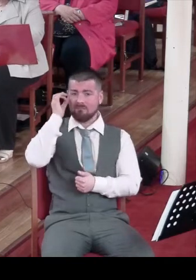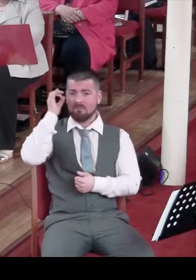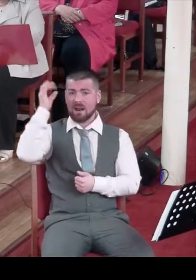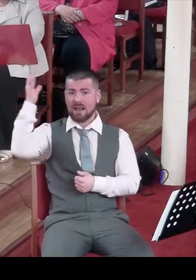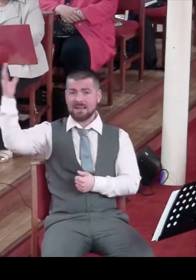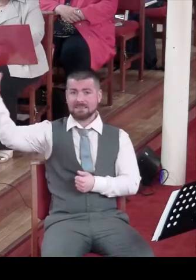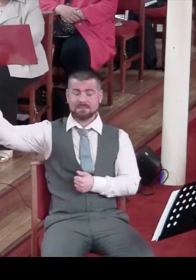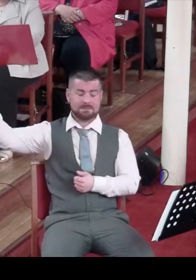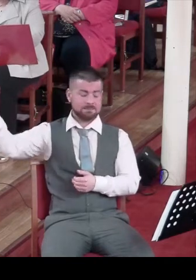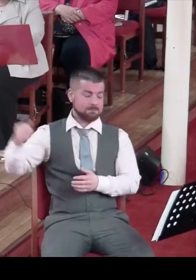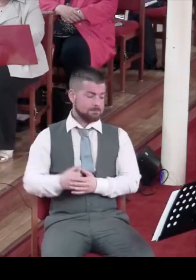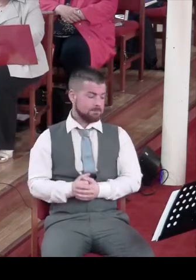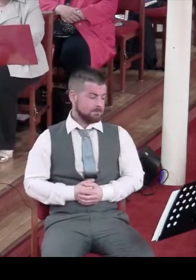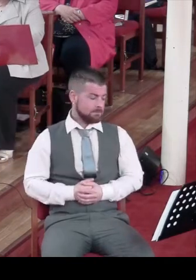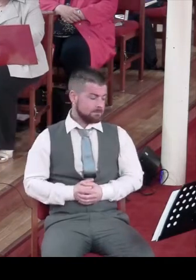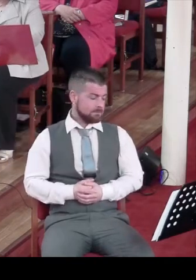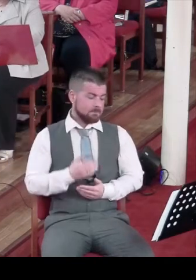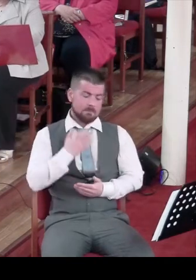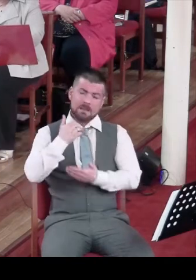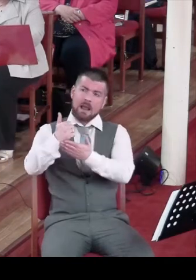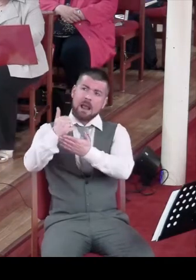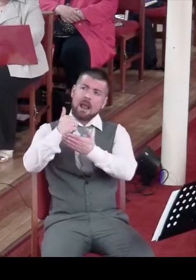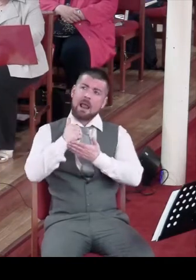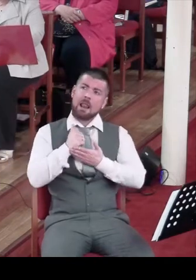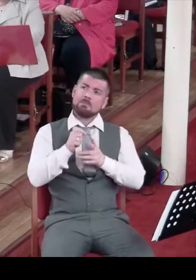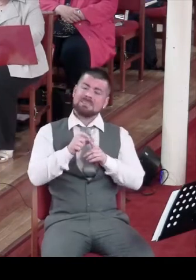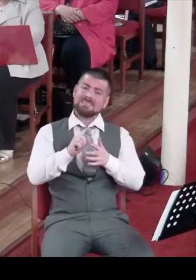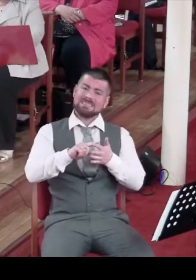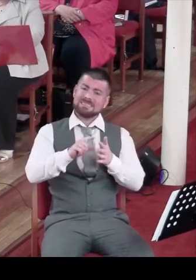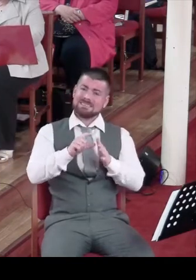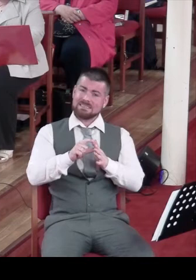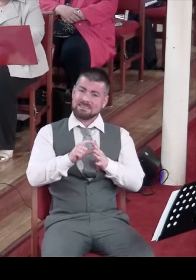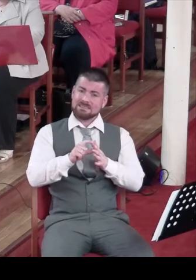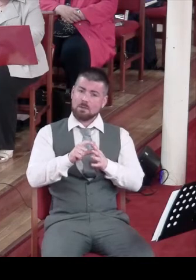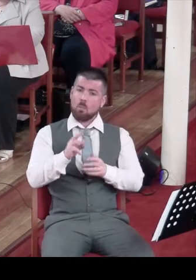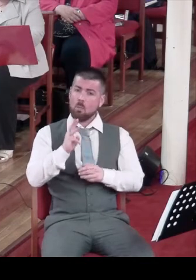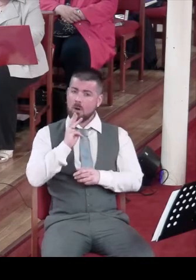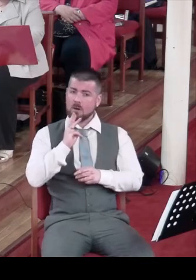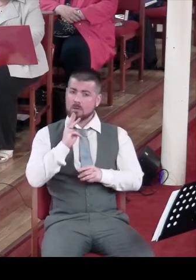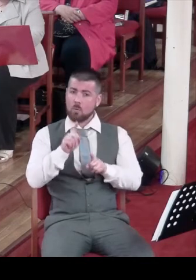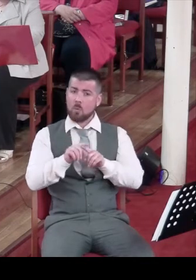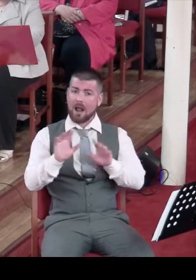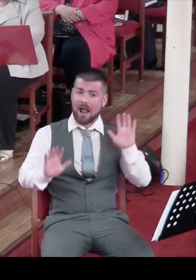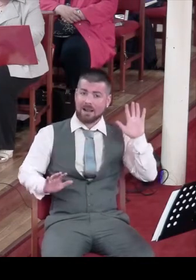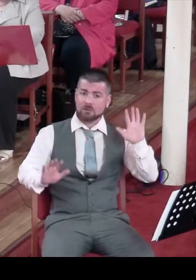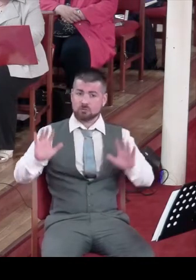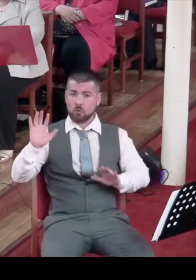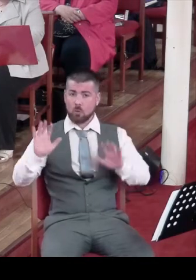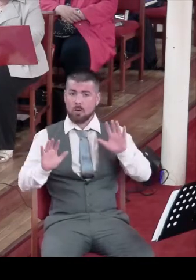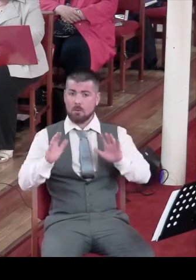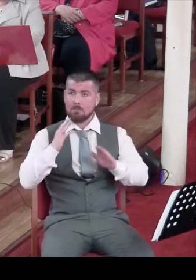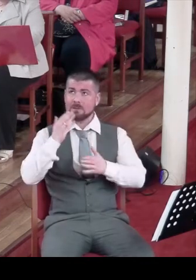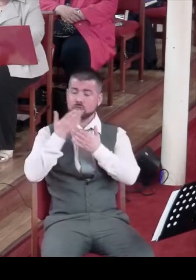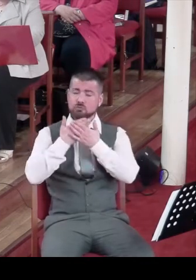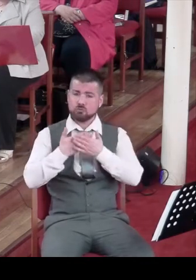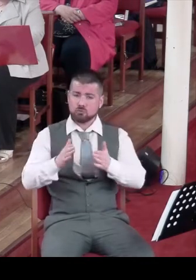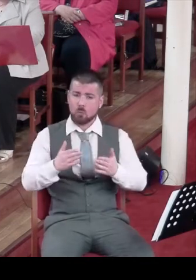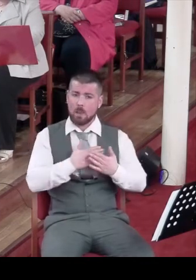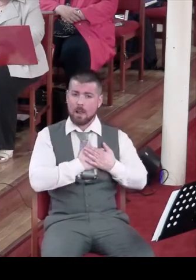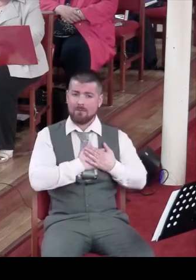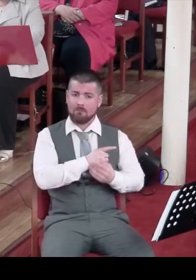And help us by our deeds, our words, our actions, to show love for one